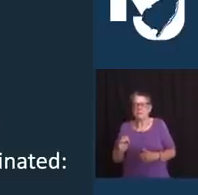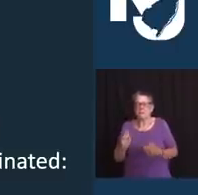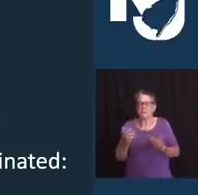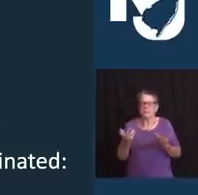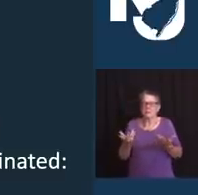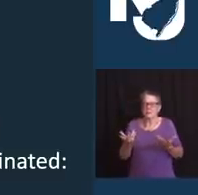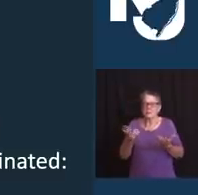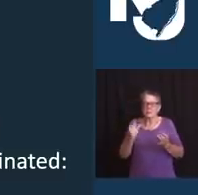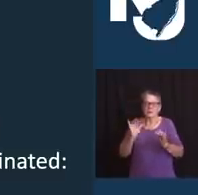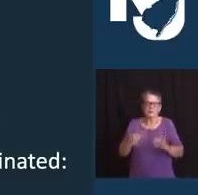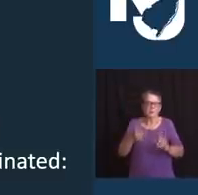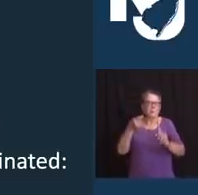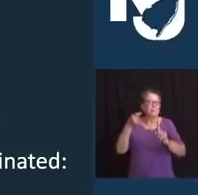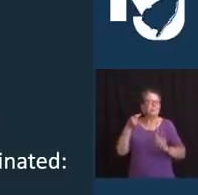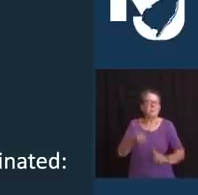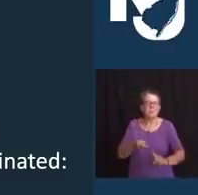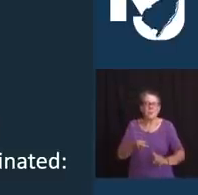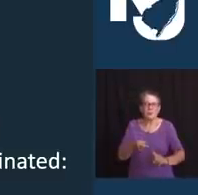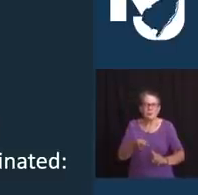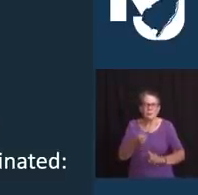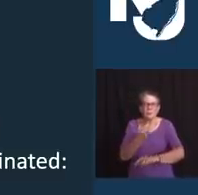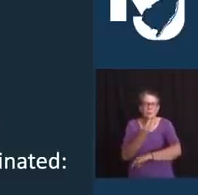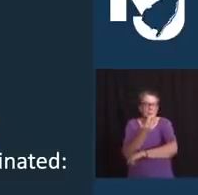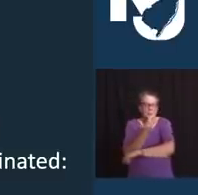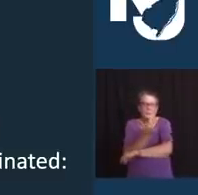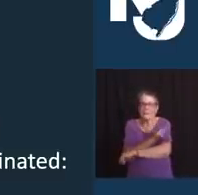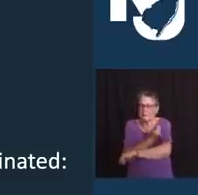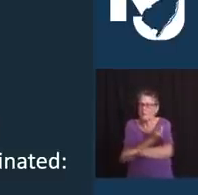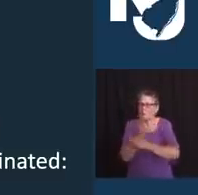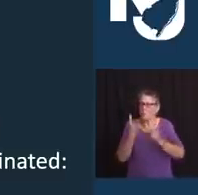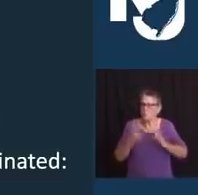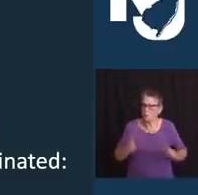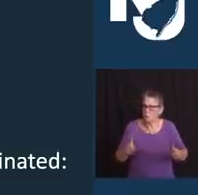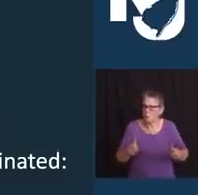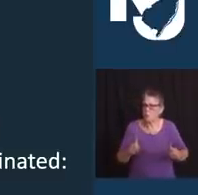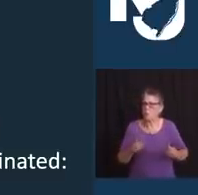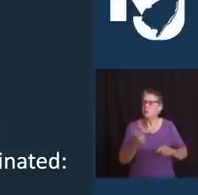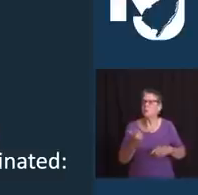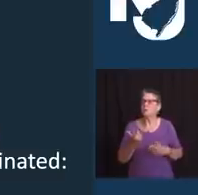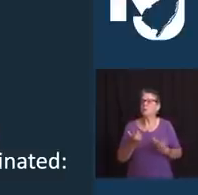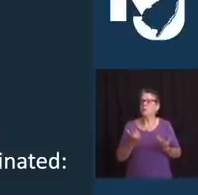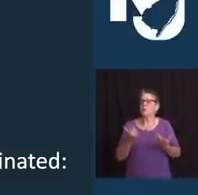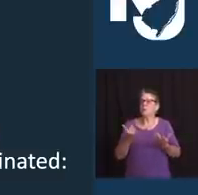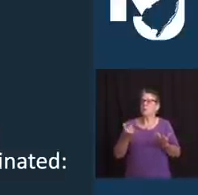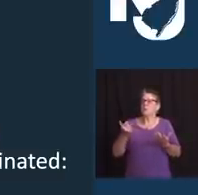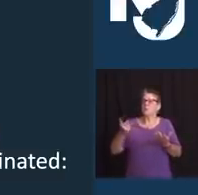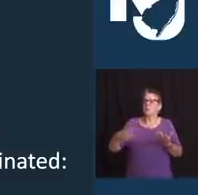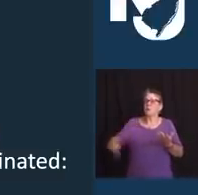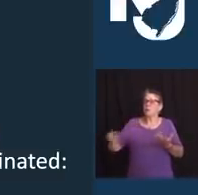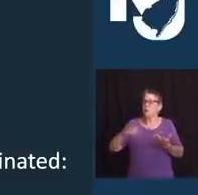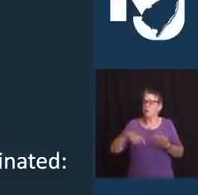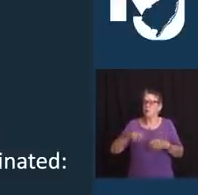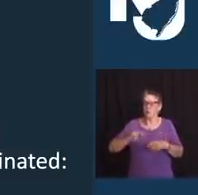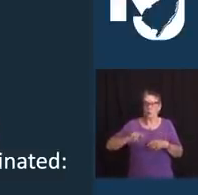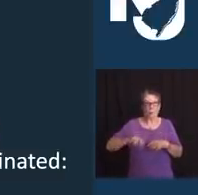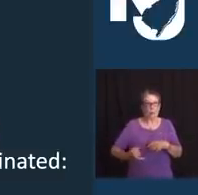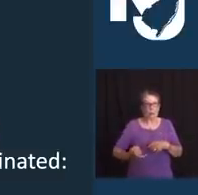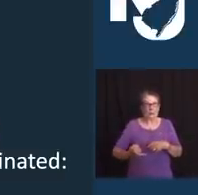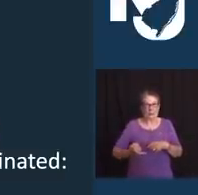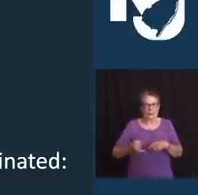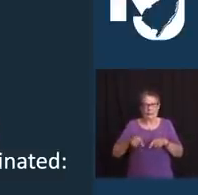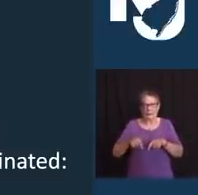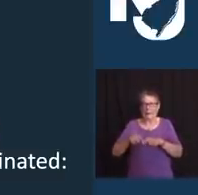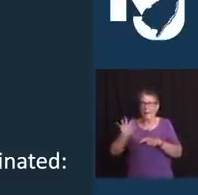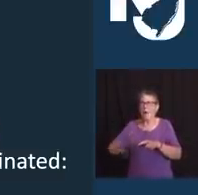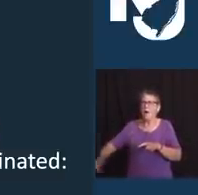increase. But still, roughly 80% of all positive PCR or presumed positive antigen tests logged between